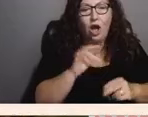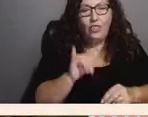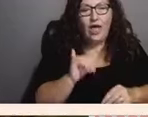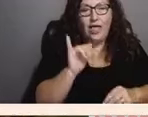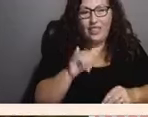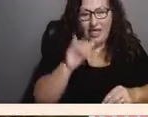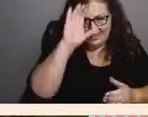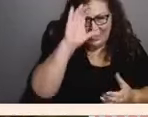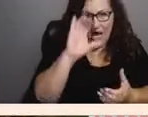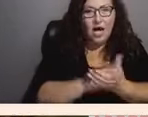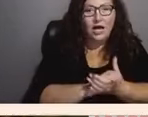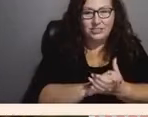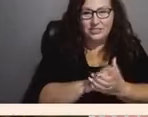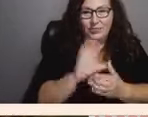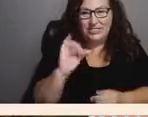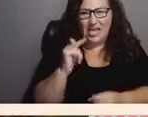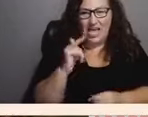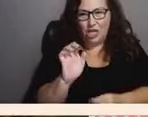husband's cage.